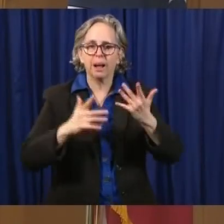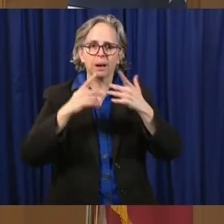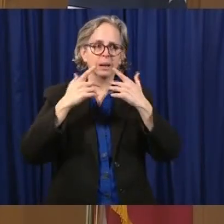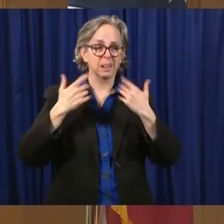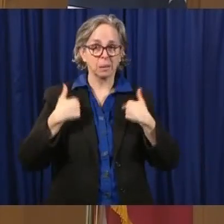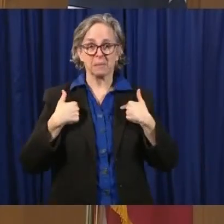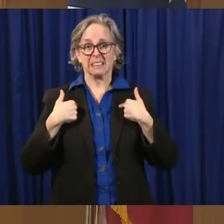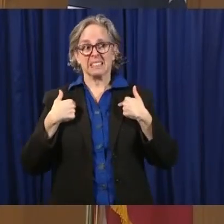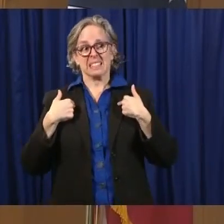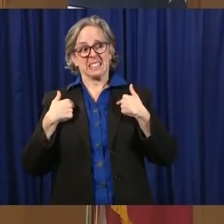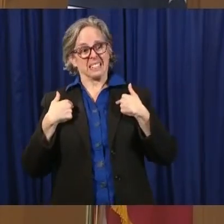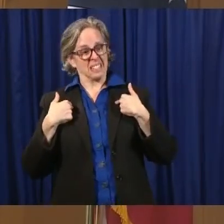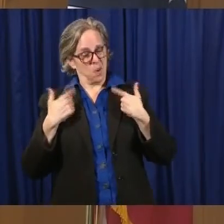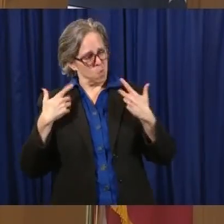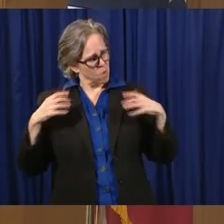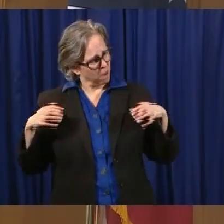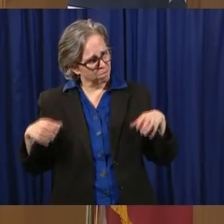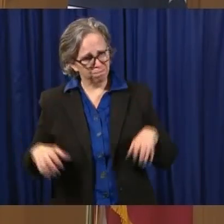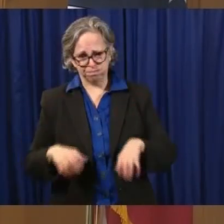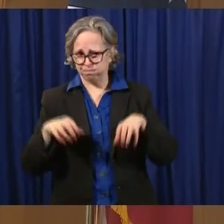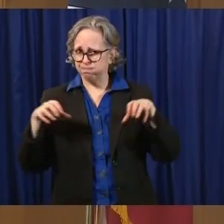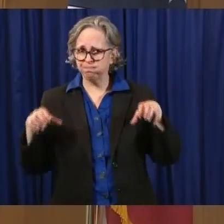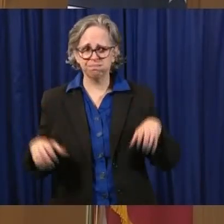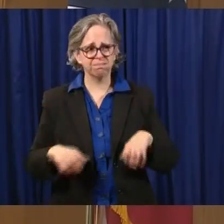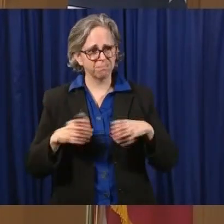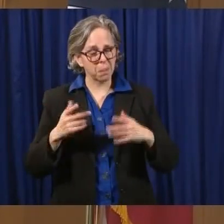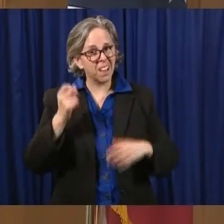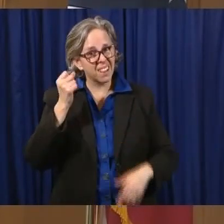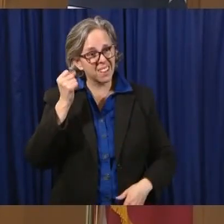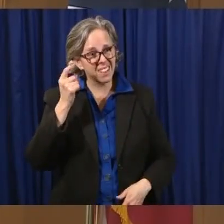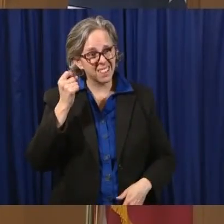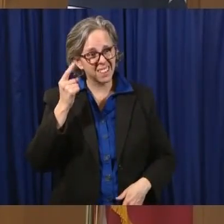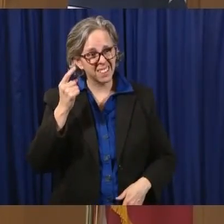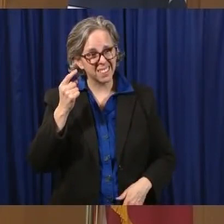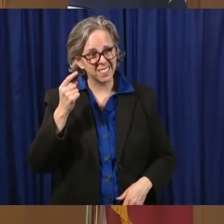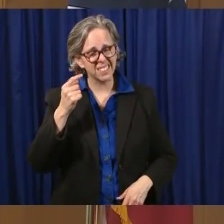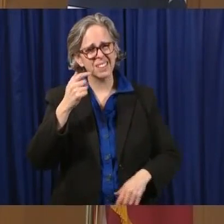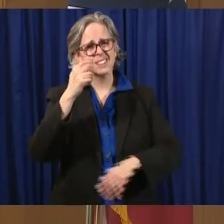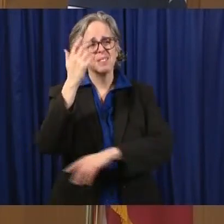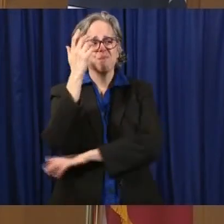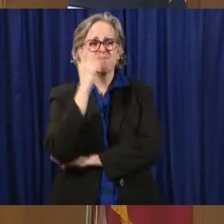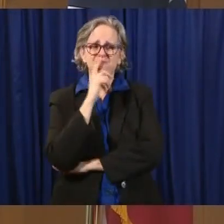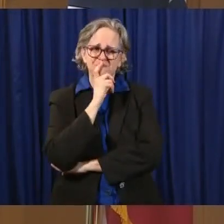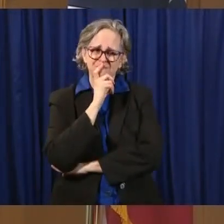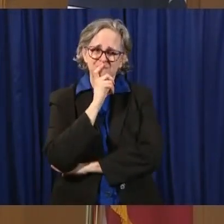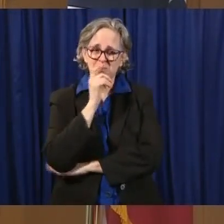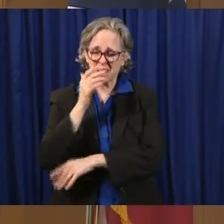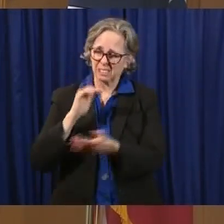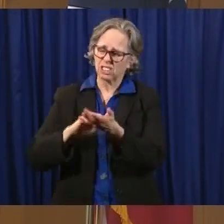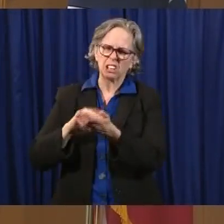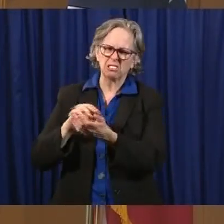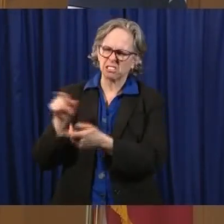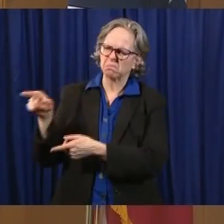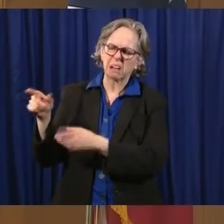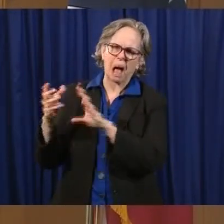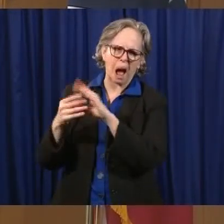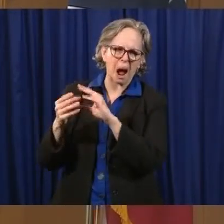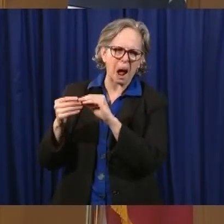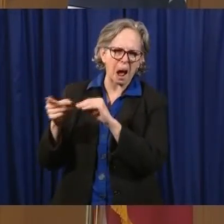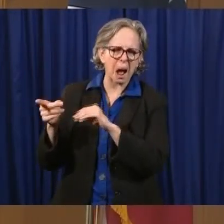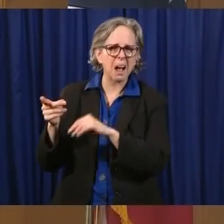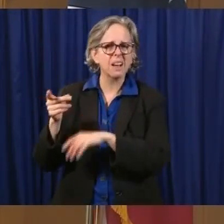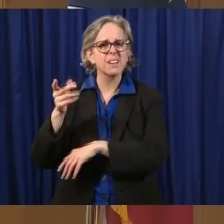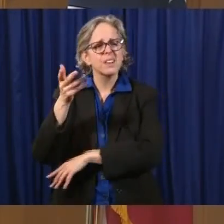this, but I envision, as Dr. Acton indicated, you know, that everybody in